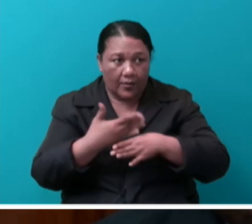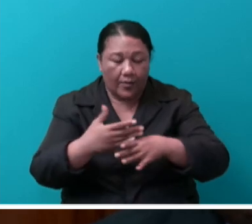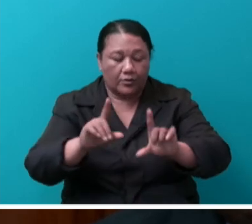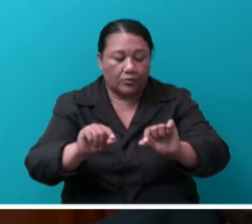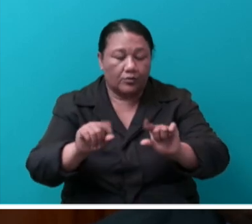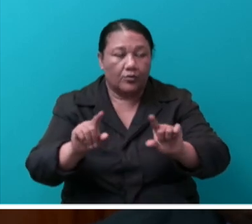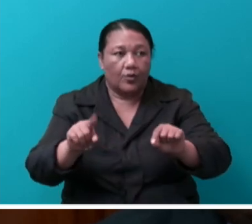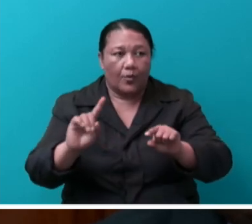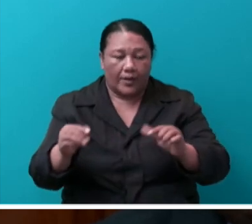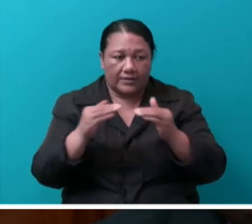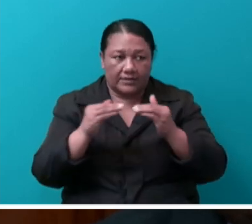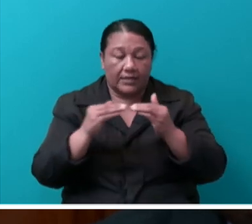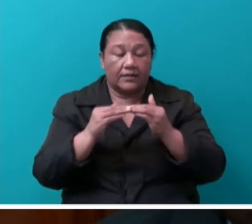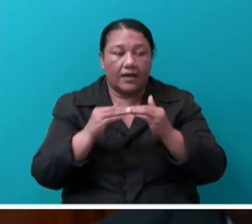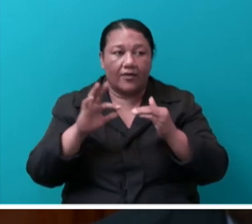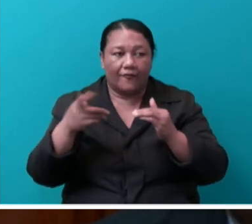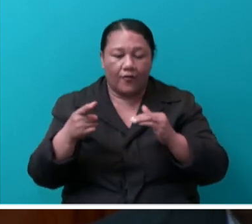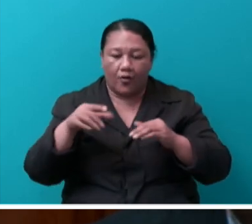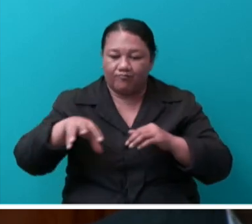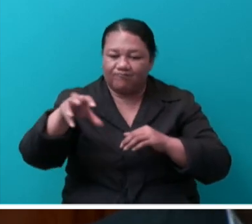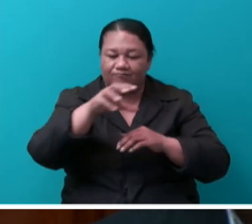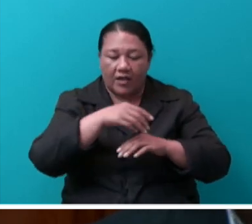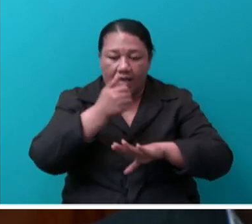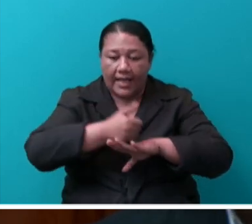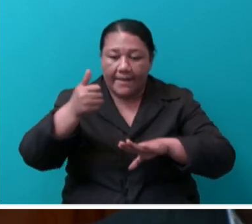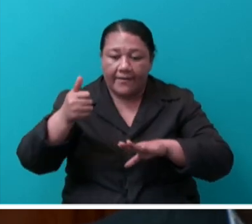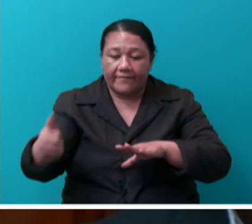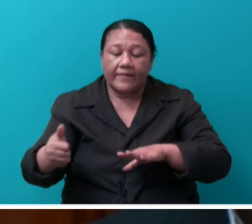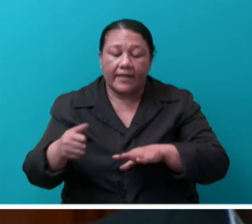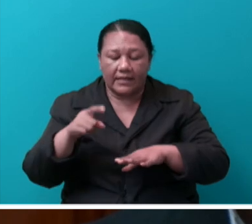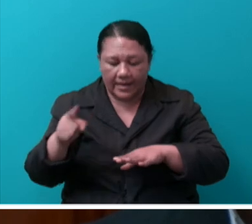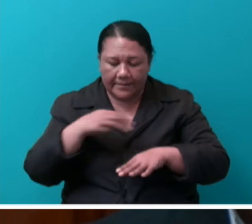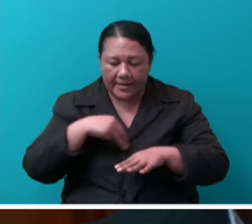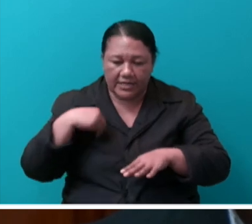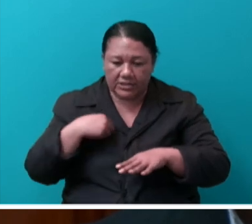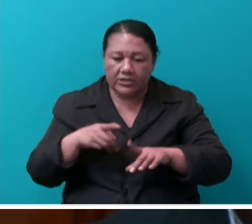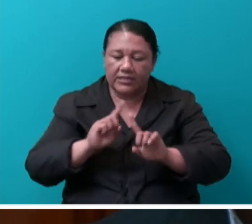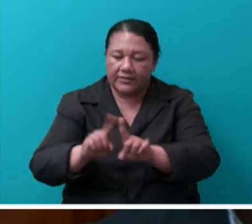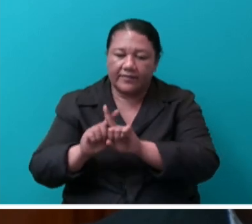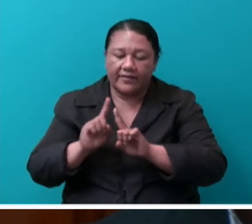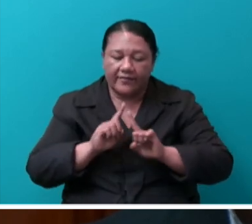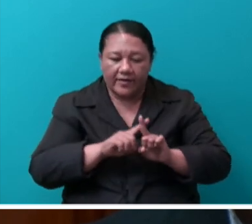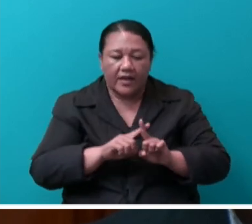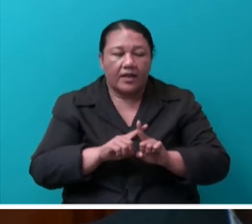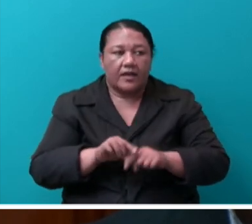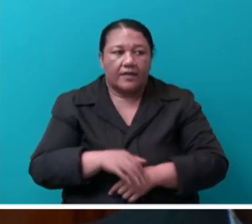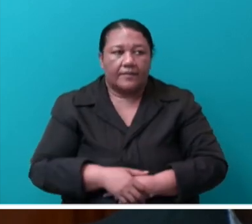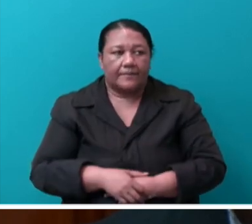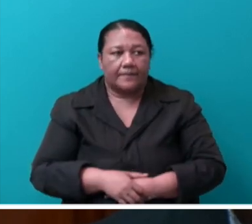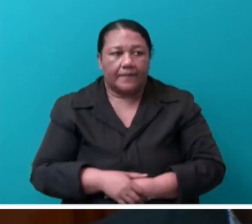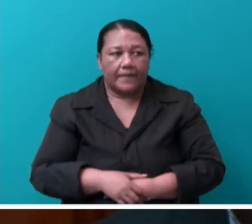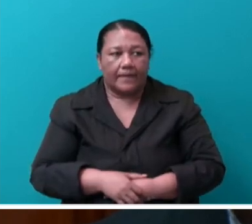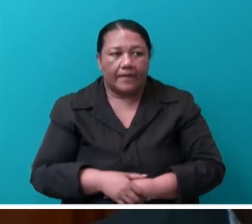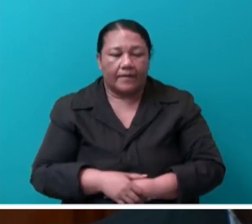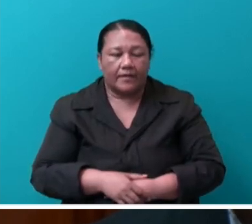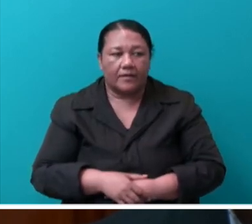mainstream across government, ministries and agencies in terms of institutional capacity development, or as we may commonly